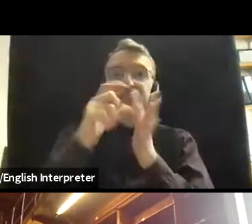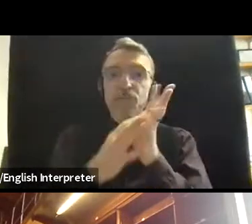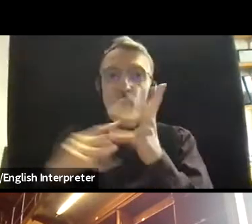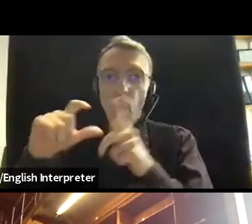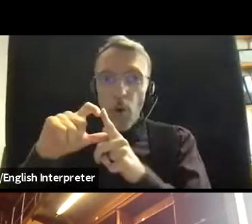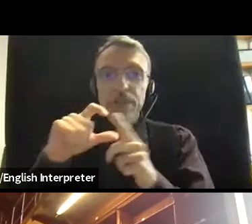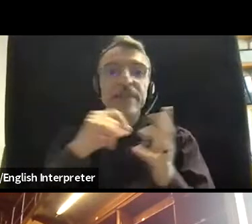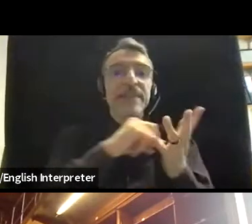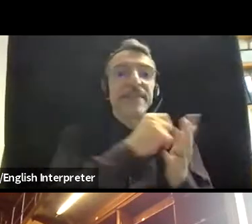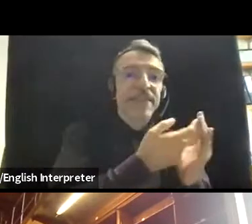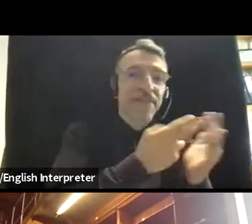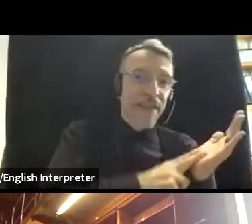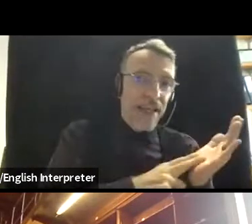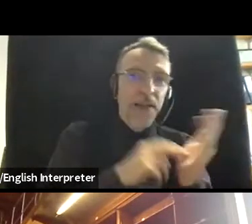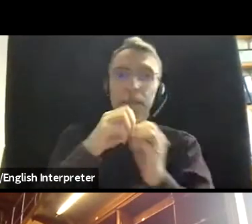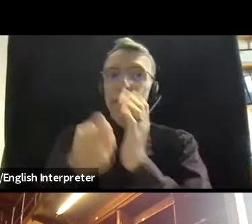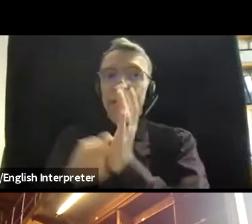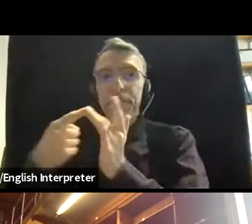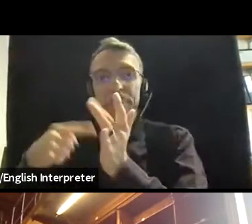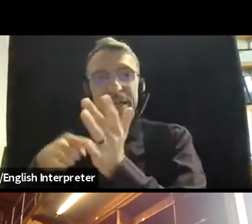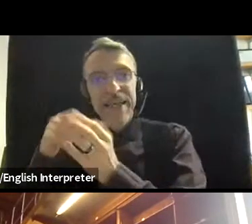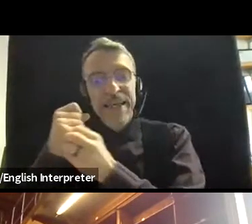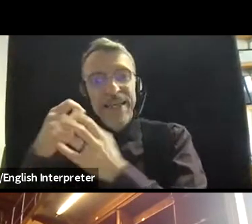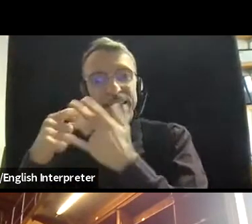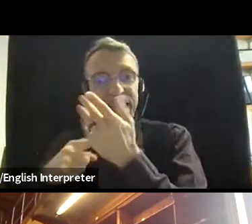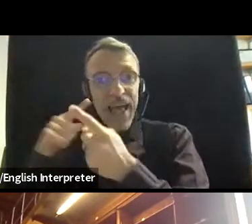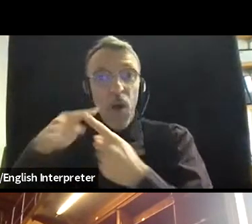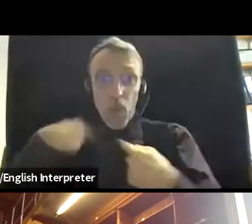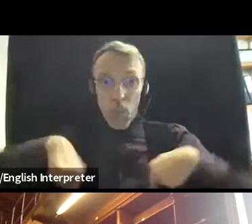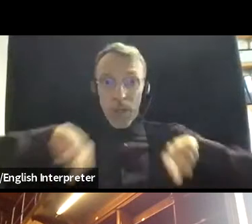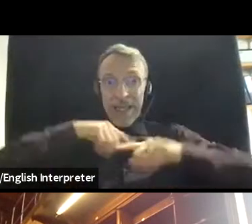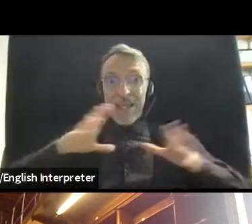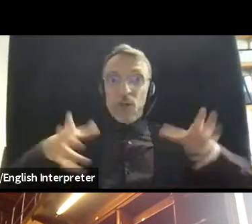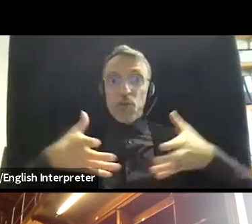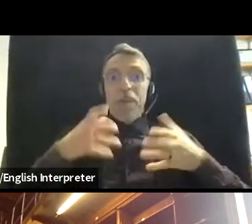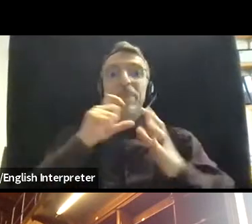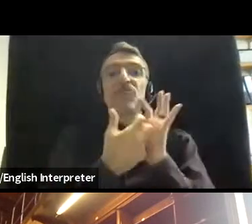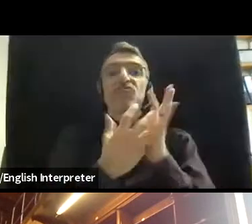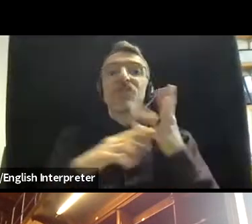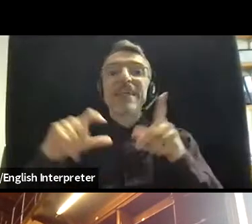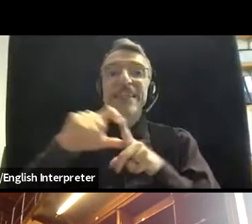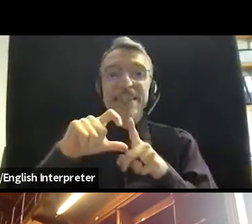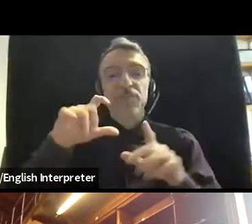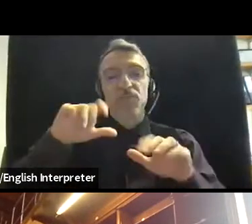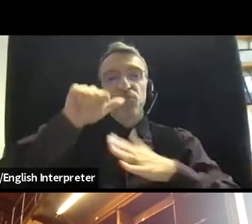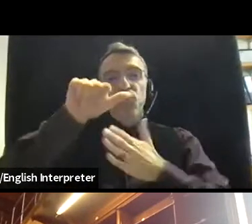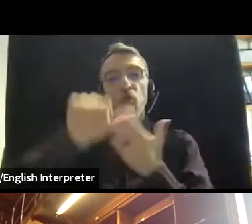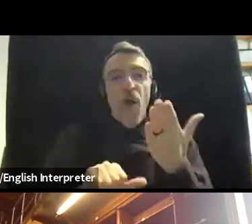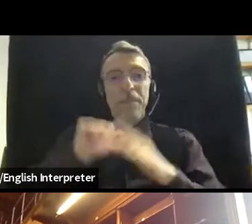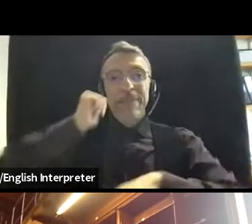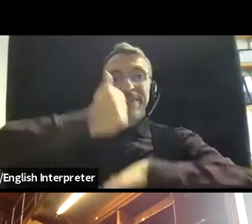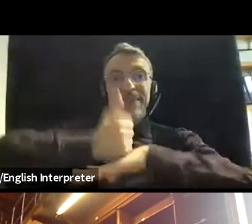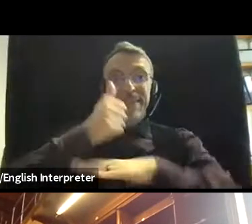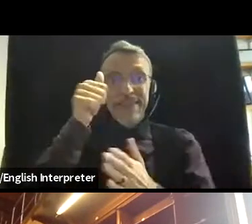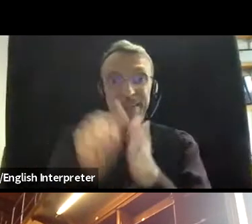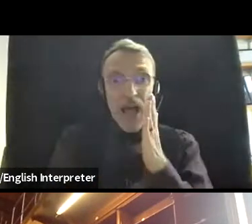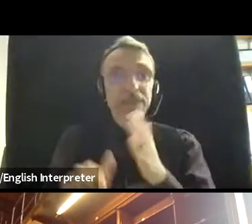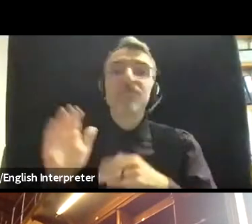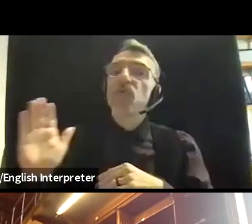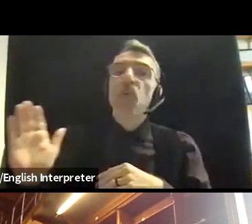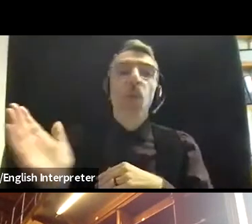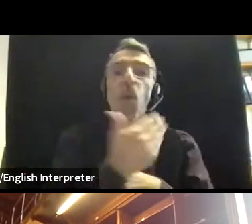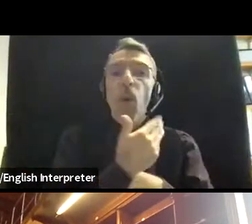Fligita said, is that when we started our work on the CREED program, we recognized very quickly that not all people who